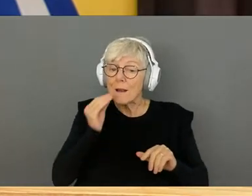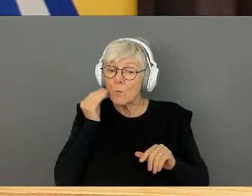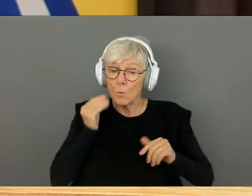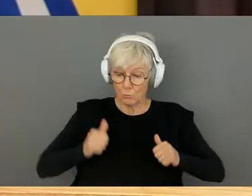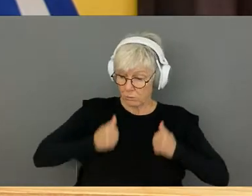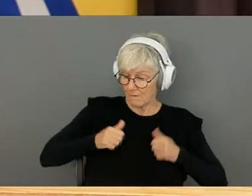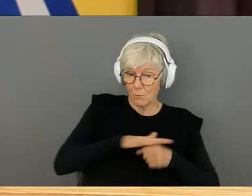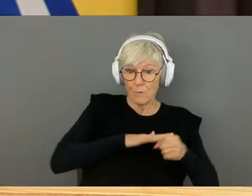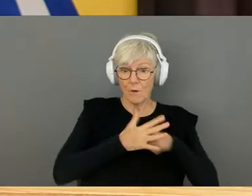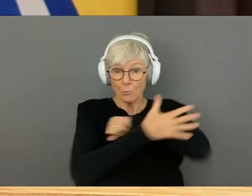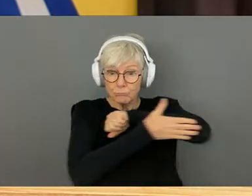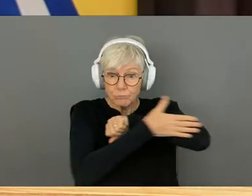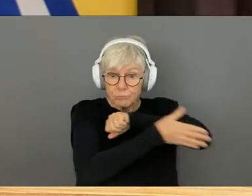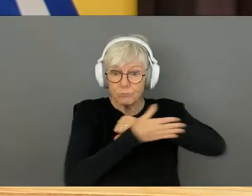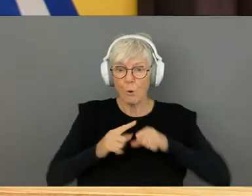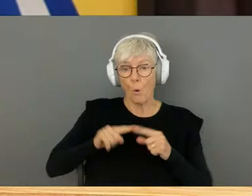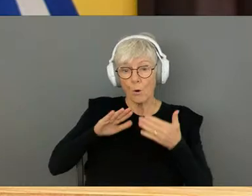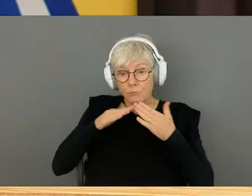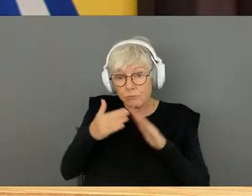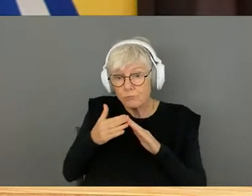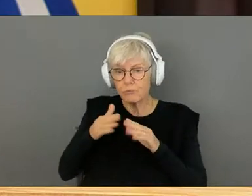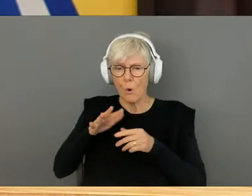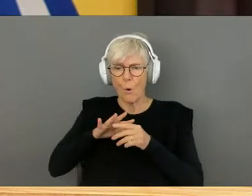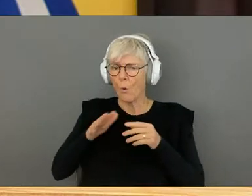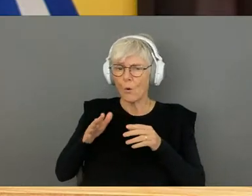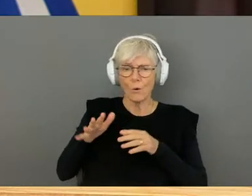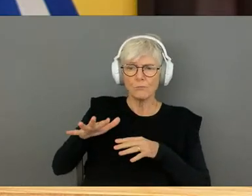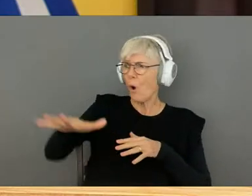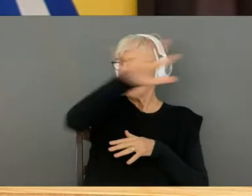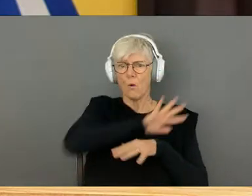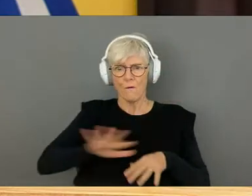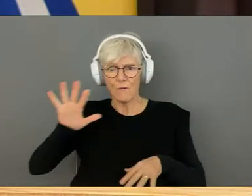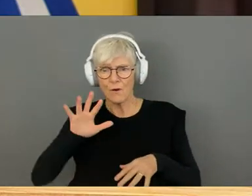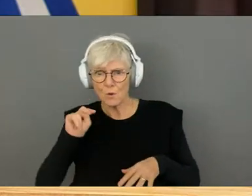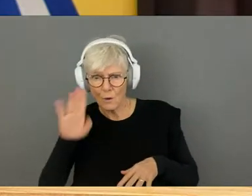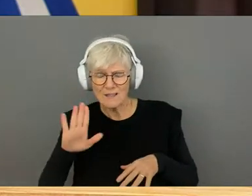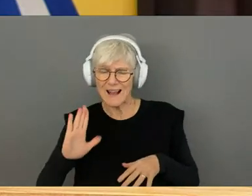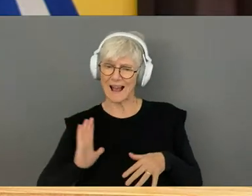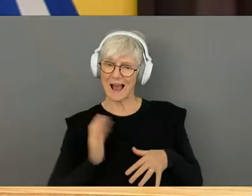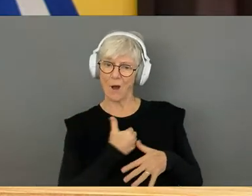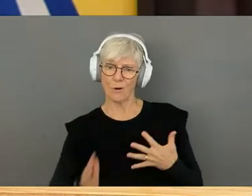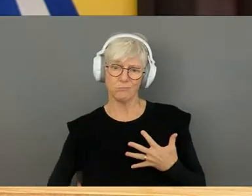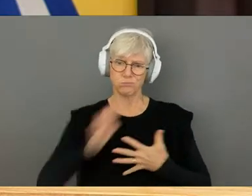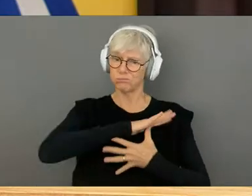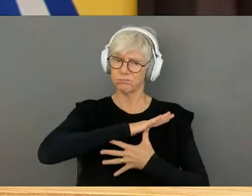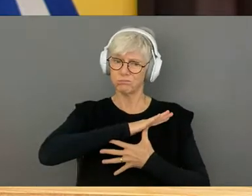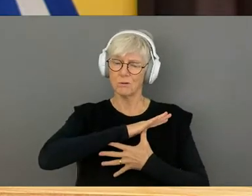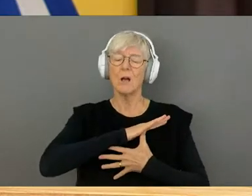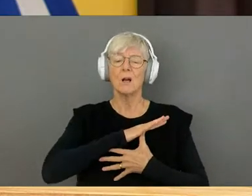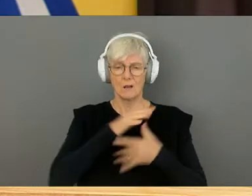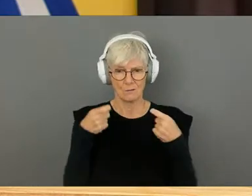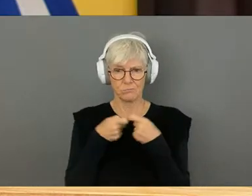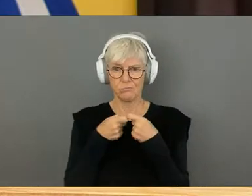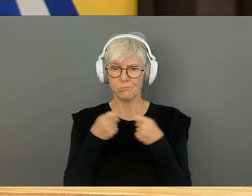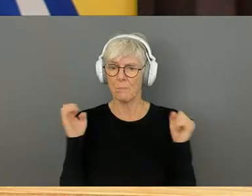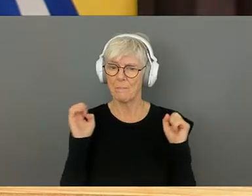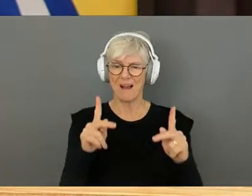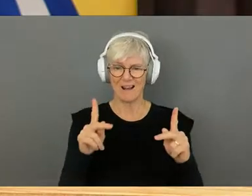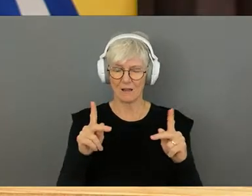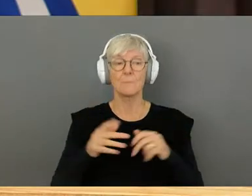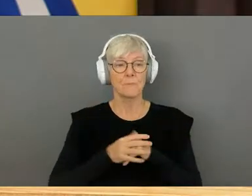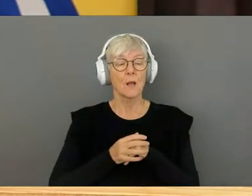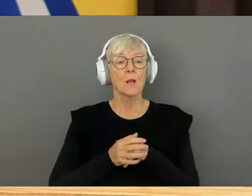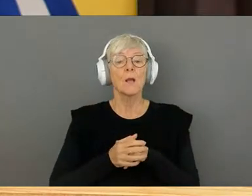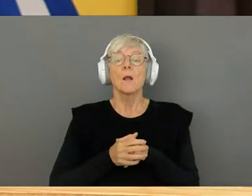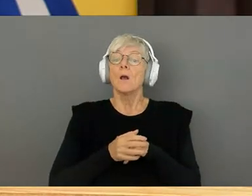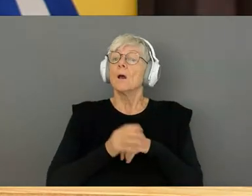to the suburbs and everything in between, getting your power restored is important to us. As we finish up in some areas,